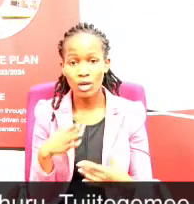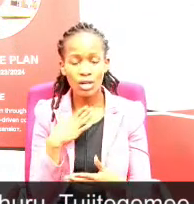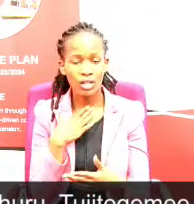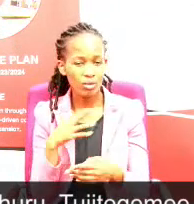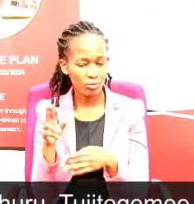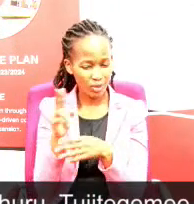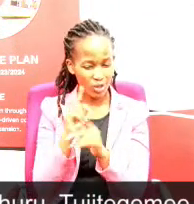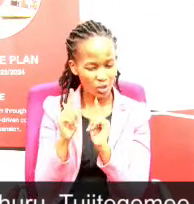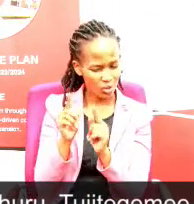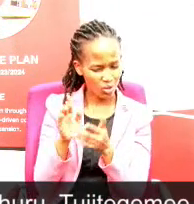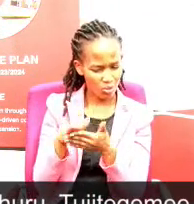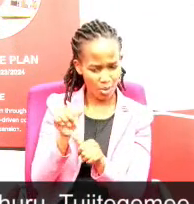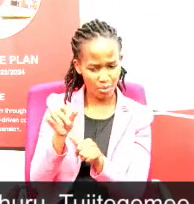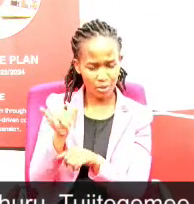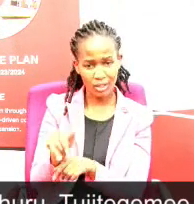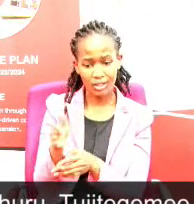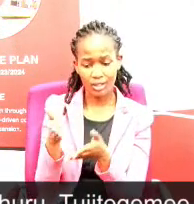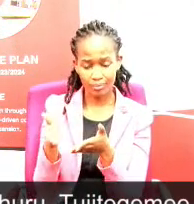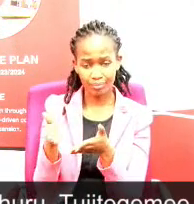some time here.